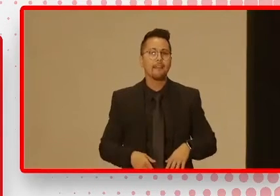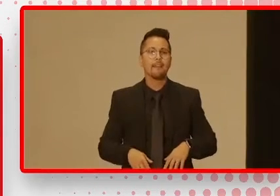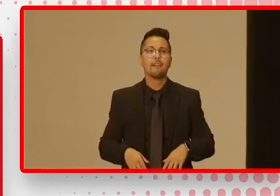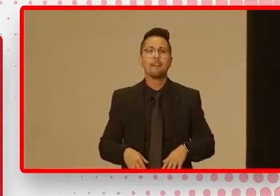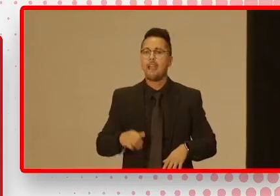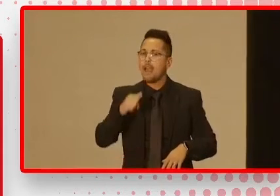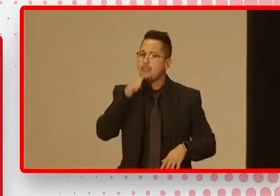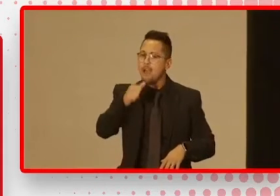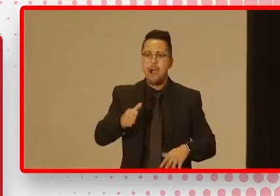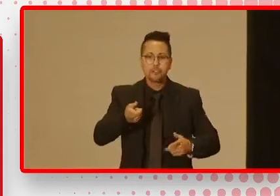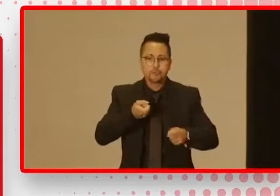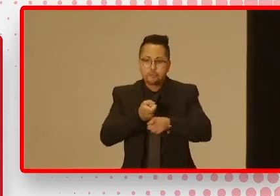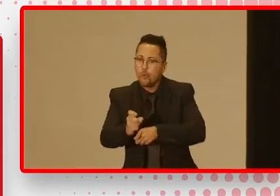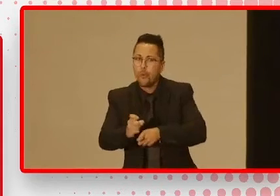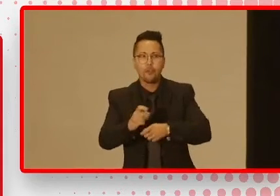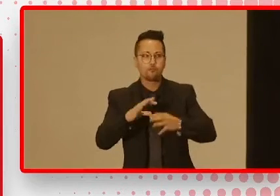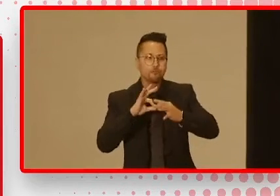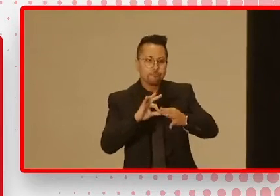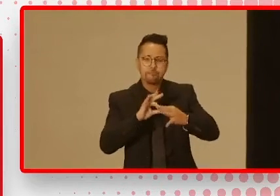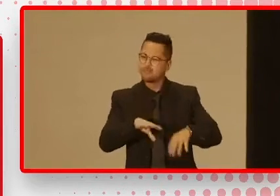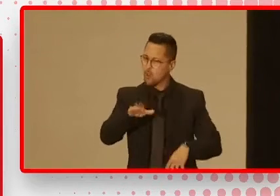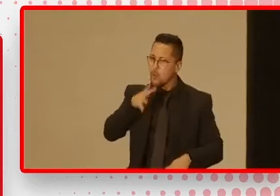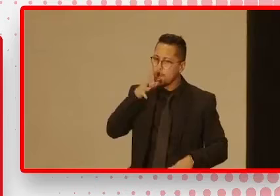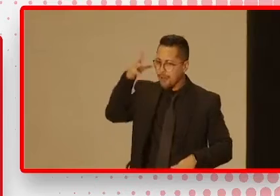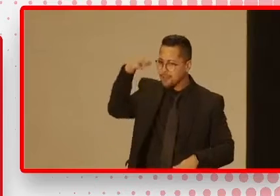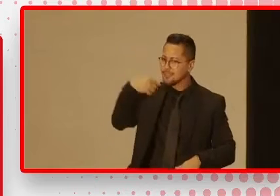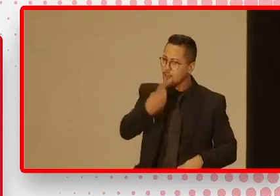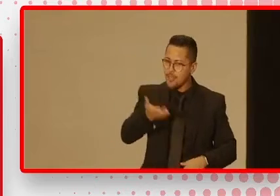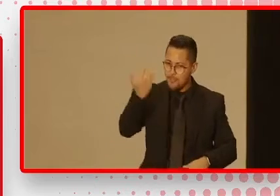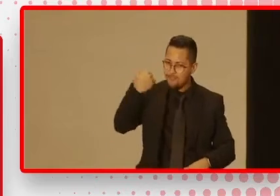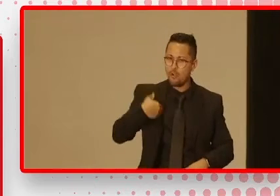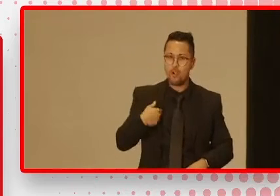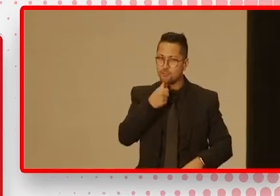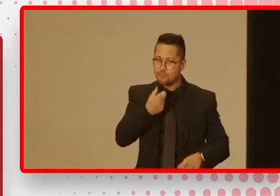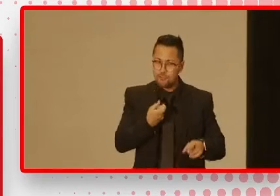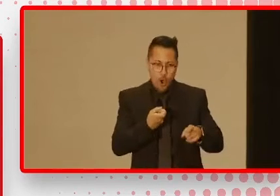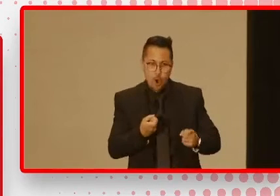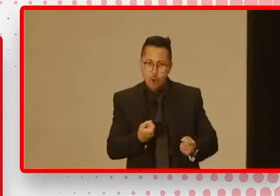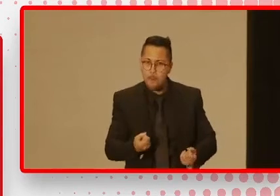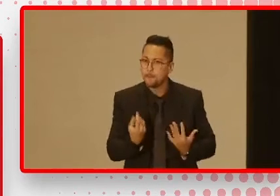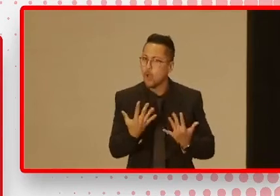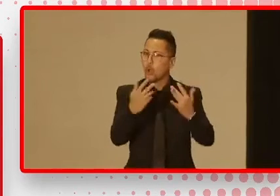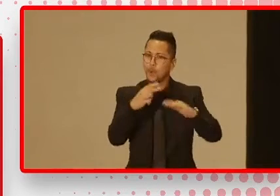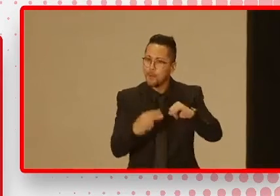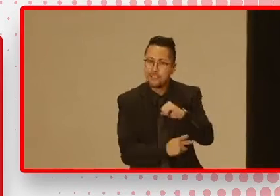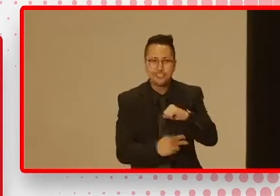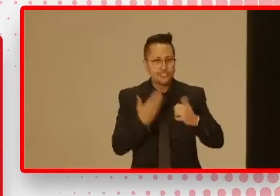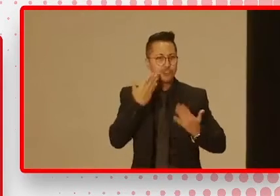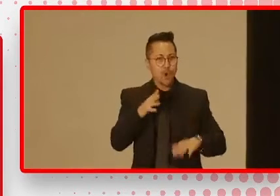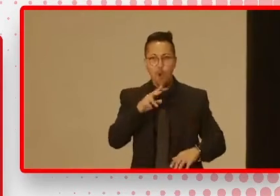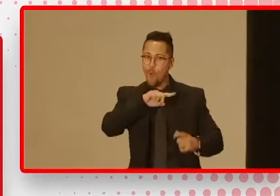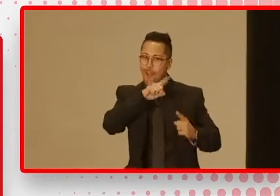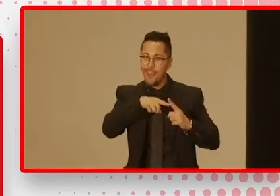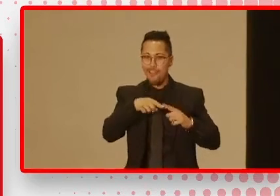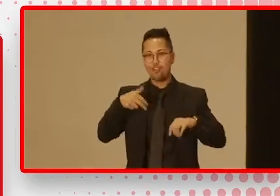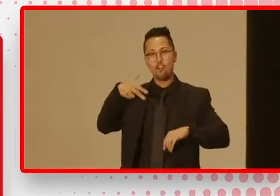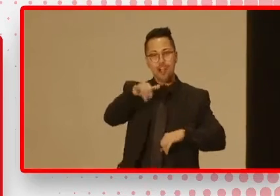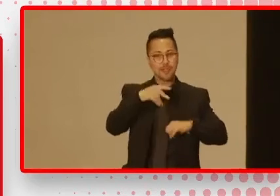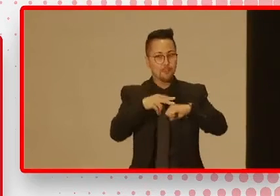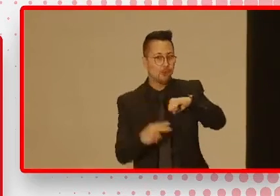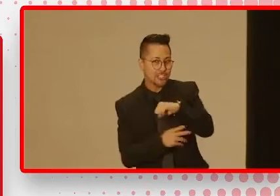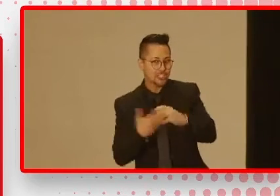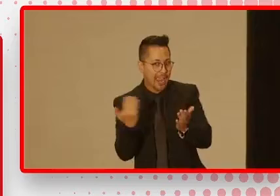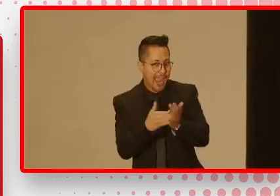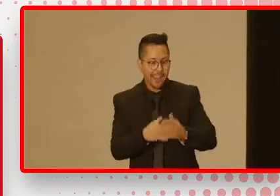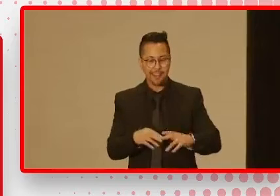those bridges. Your parents ever tell you that? Don't burn bridges. You might never know when you got to cross it again. So we try to teach them